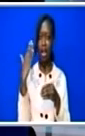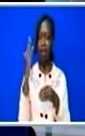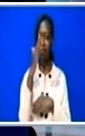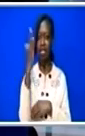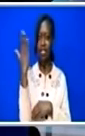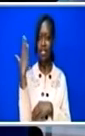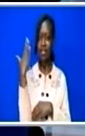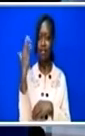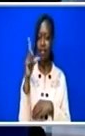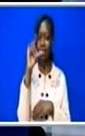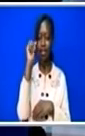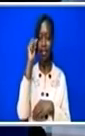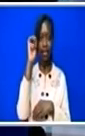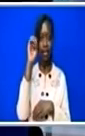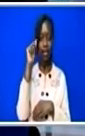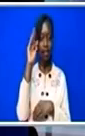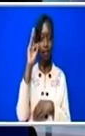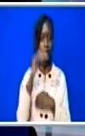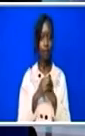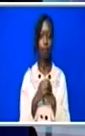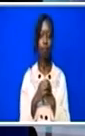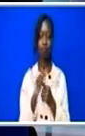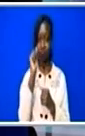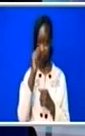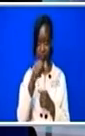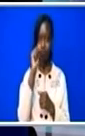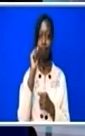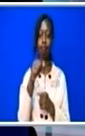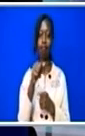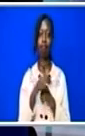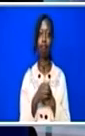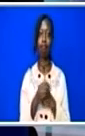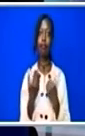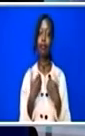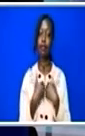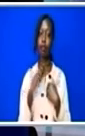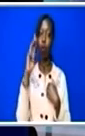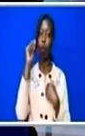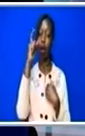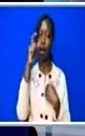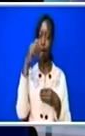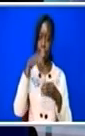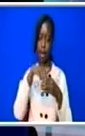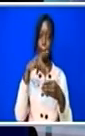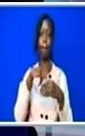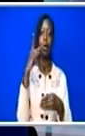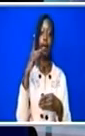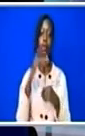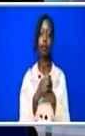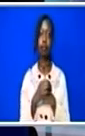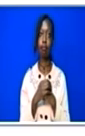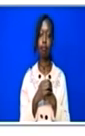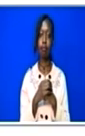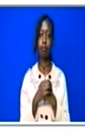Yes. Also that one. Yes. So we have wax in plants. We have